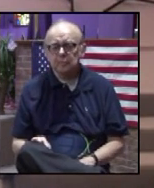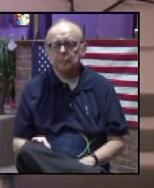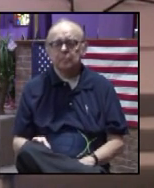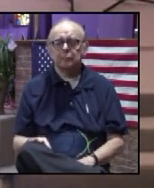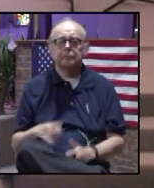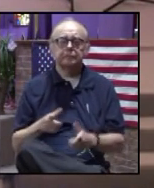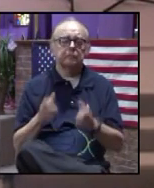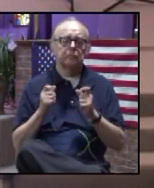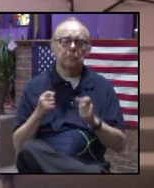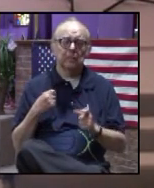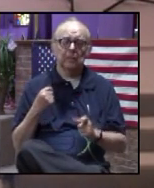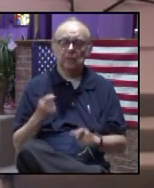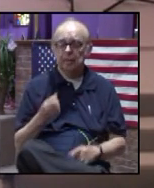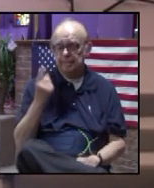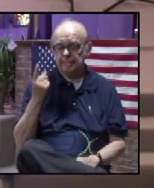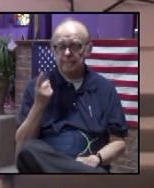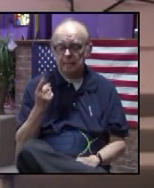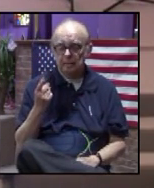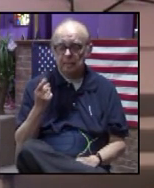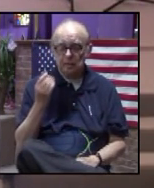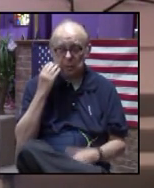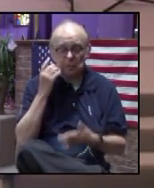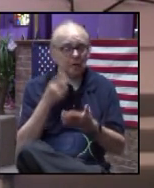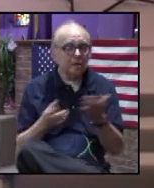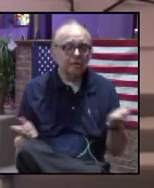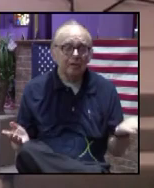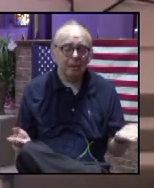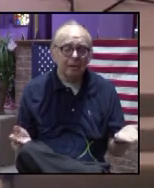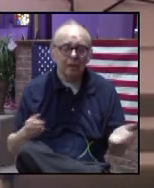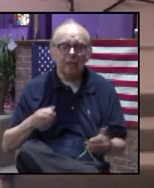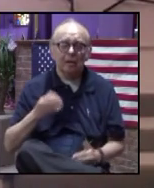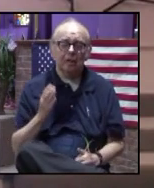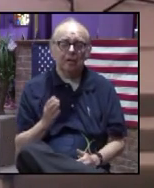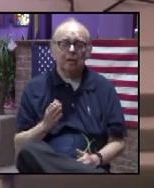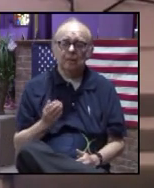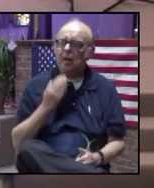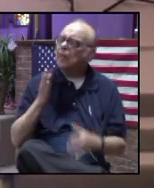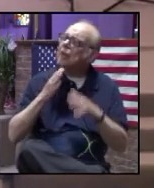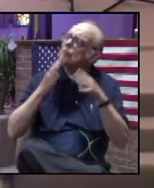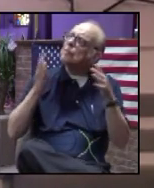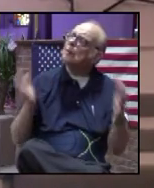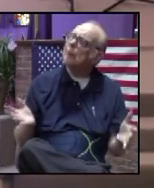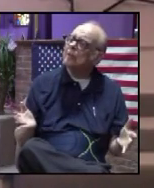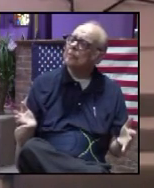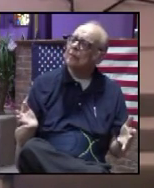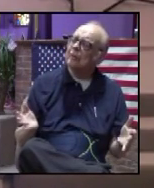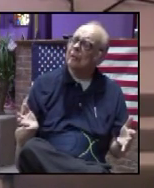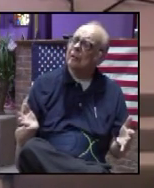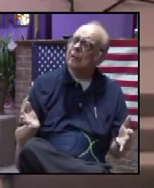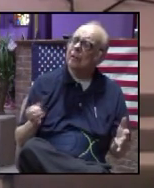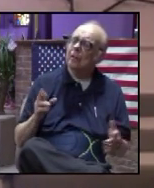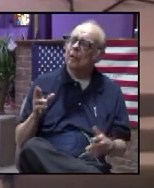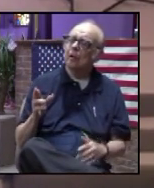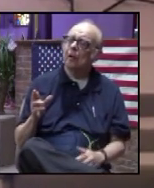And then all of a sudden you realize, you know what? God, thank you so much.